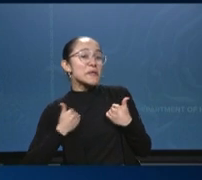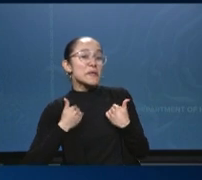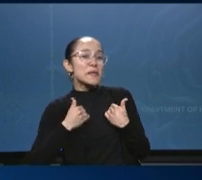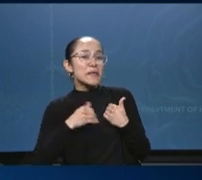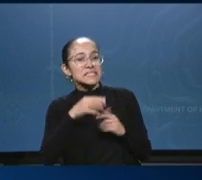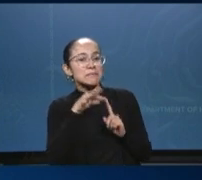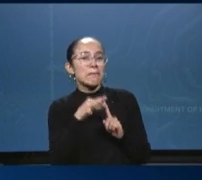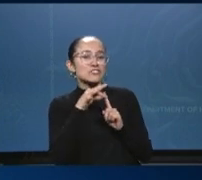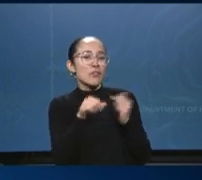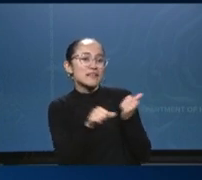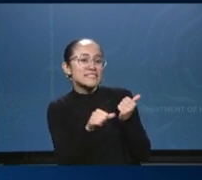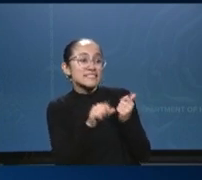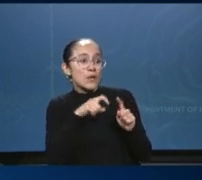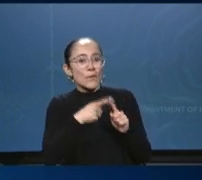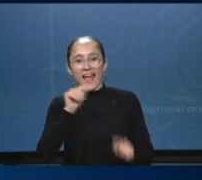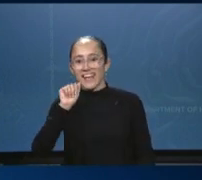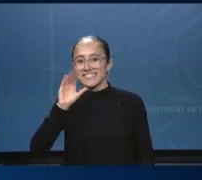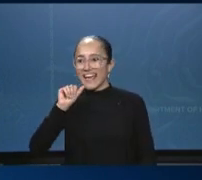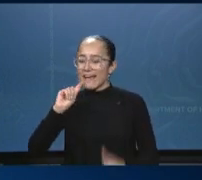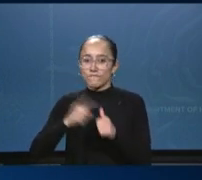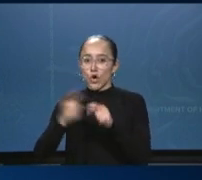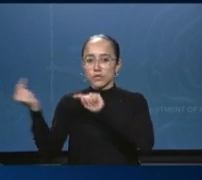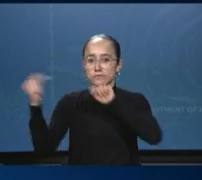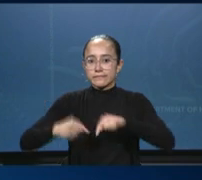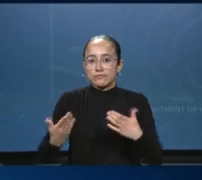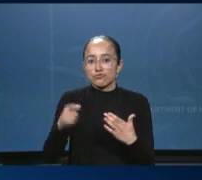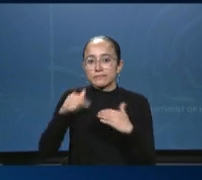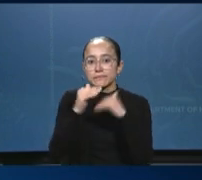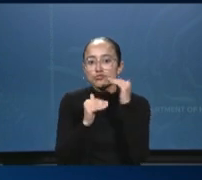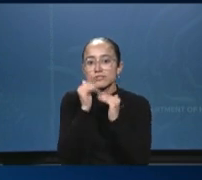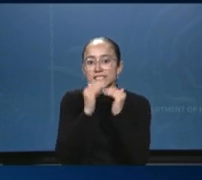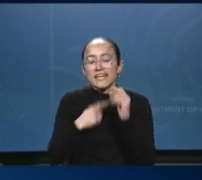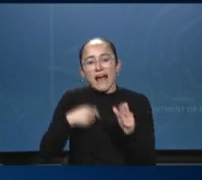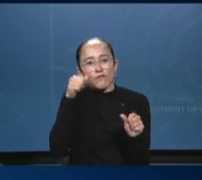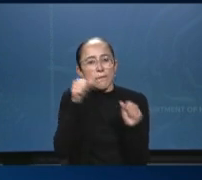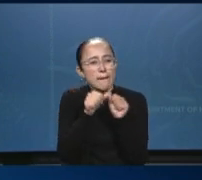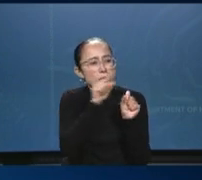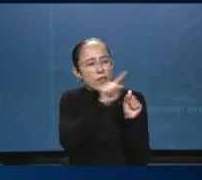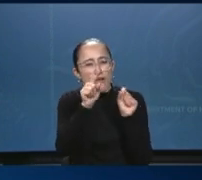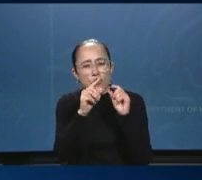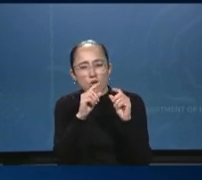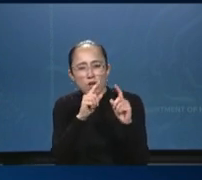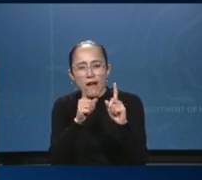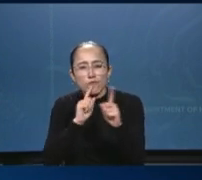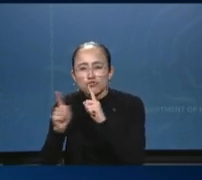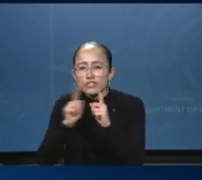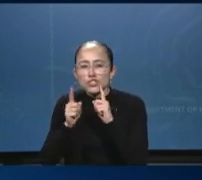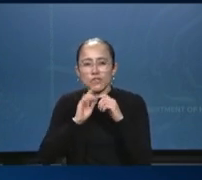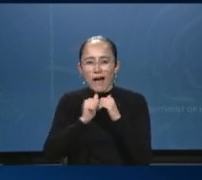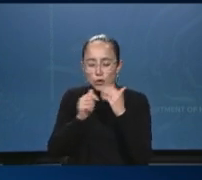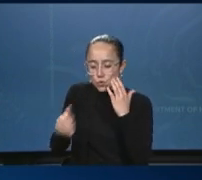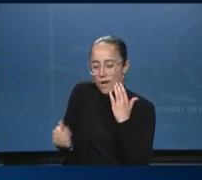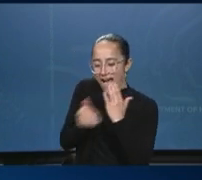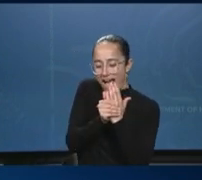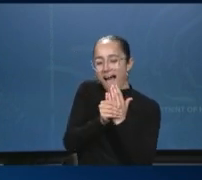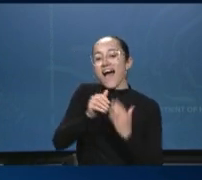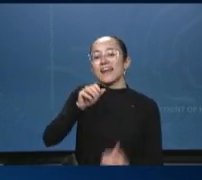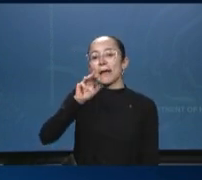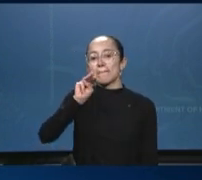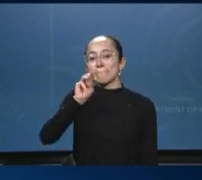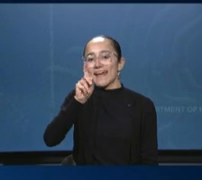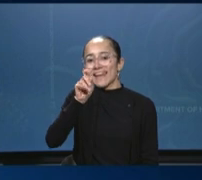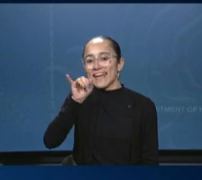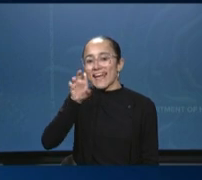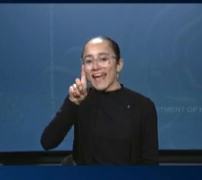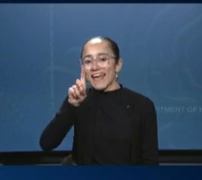when the ACA first came to this building, and I remember the conversations over adding Medicaid into the CMMI acronym, right? It couldn't just be